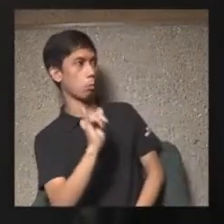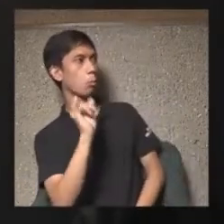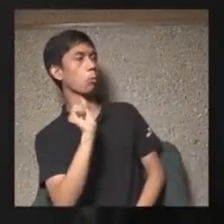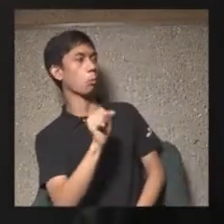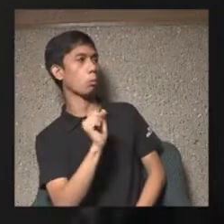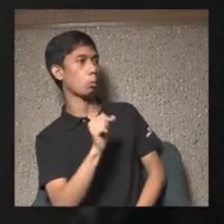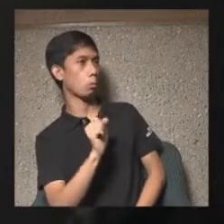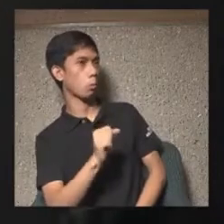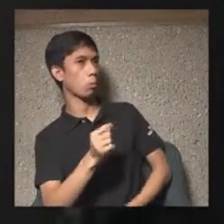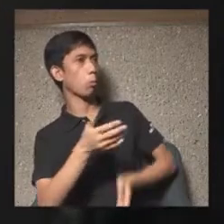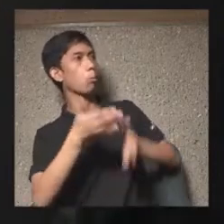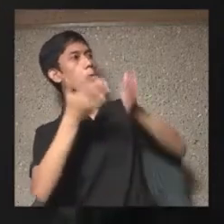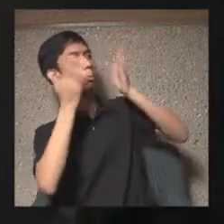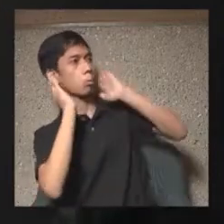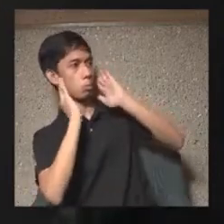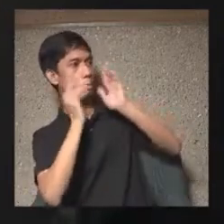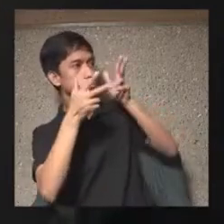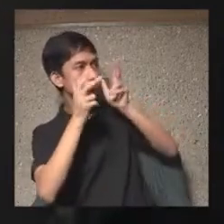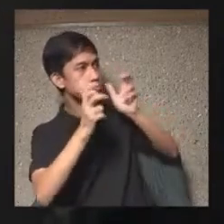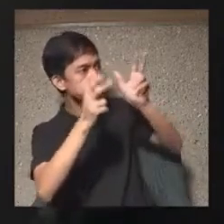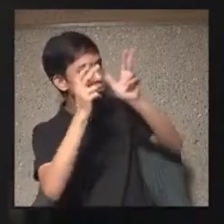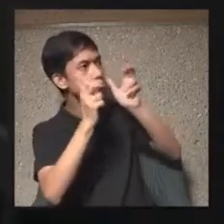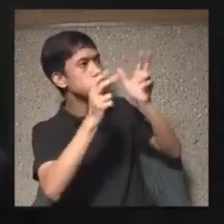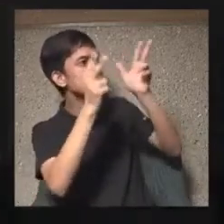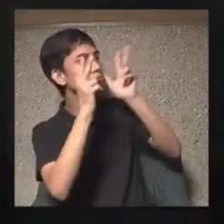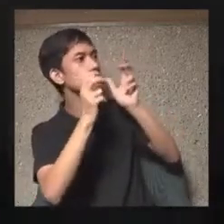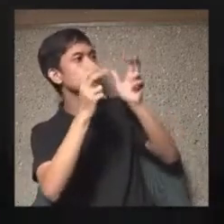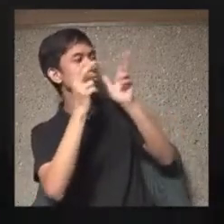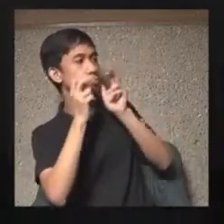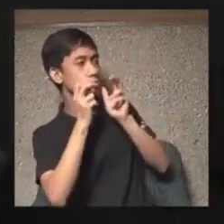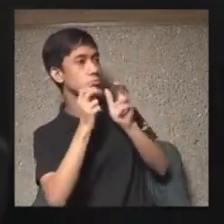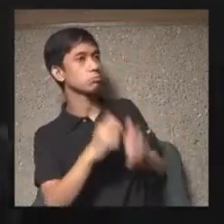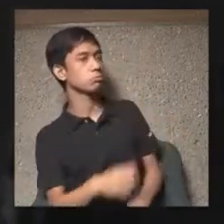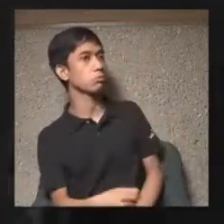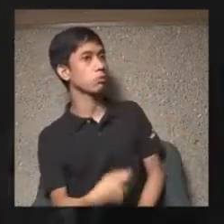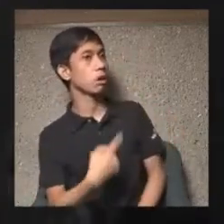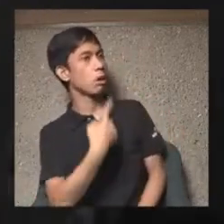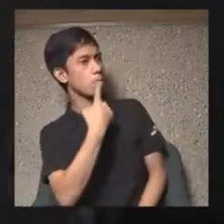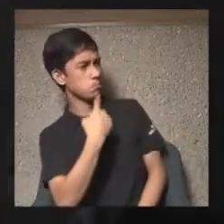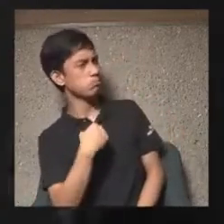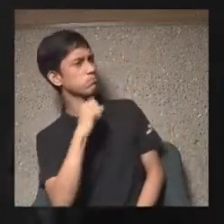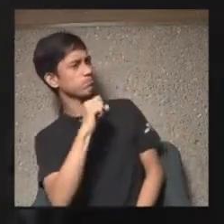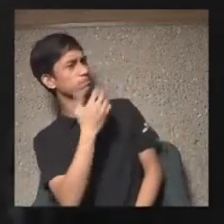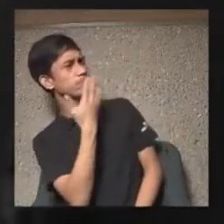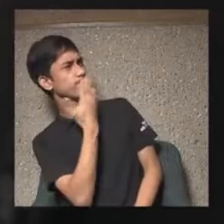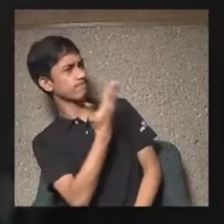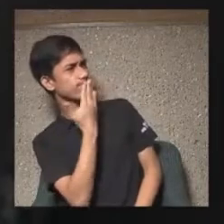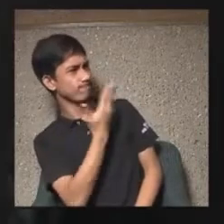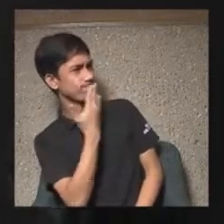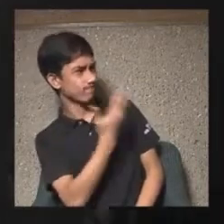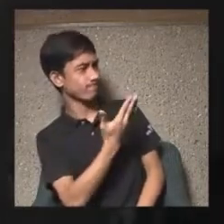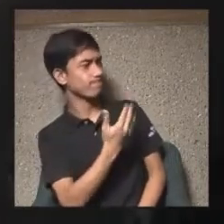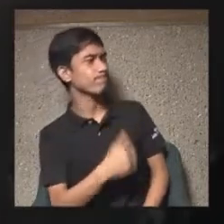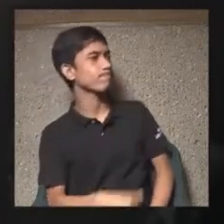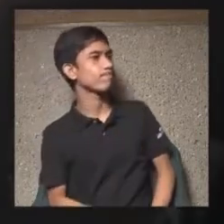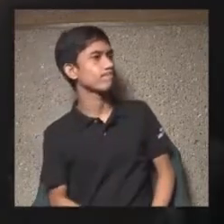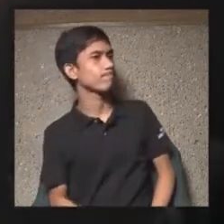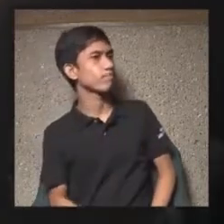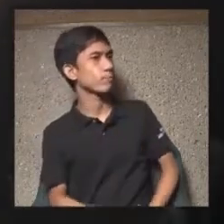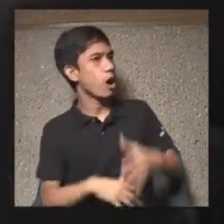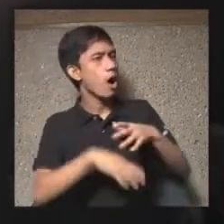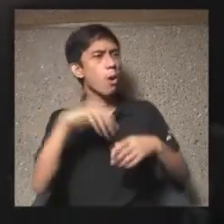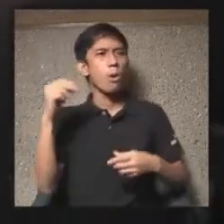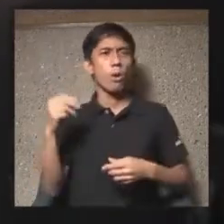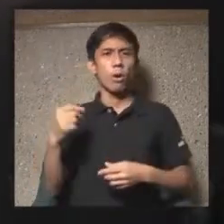Yeah, right. Thank you, Mike. Thank you so much. I left the room and I told myself, I will never talk to that